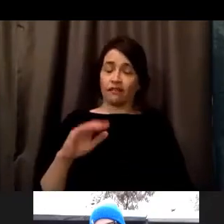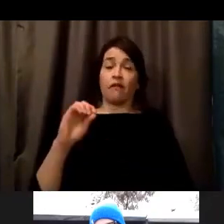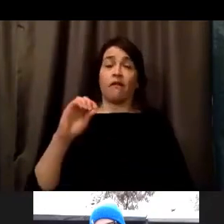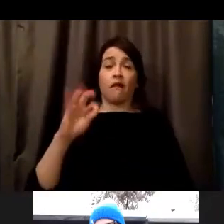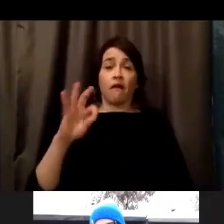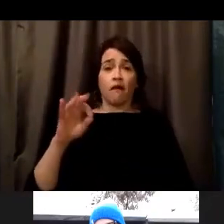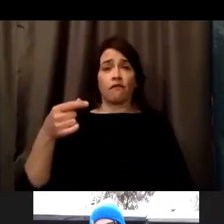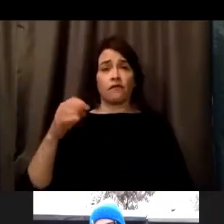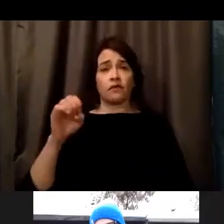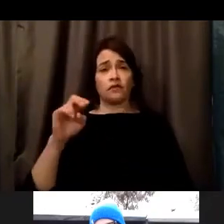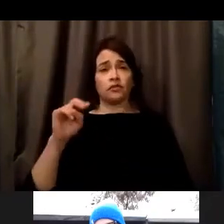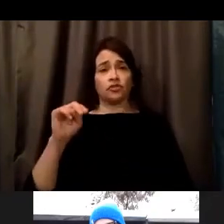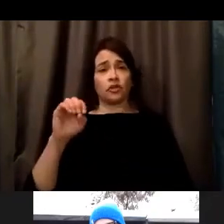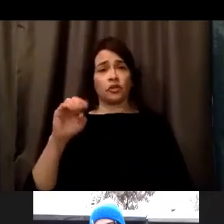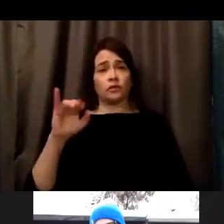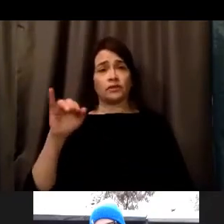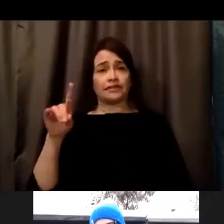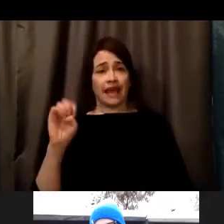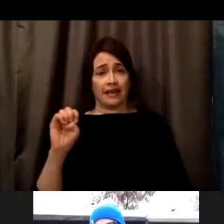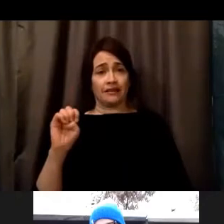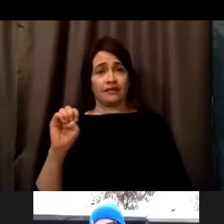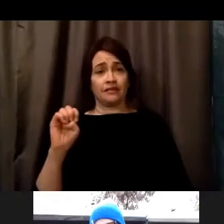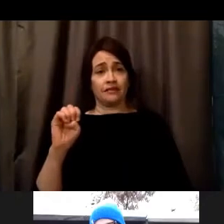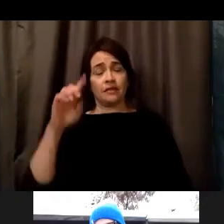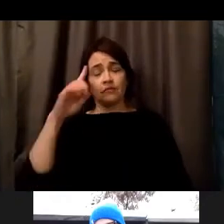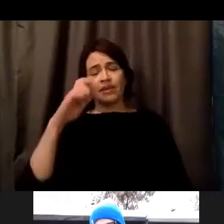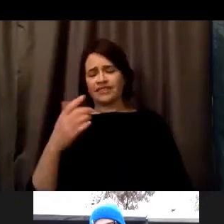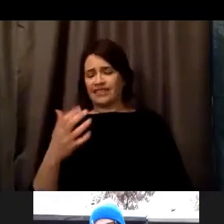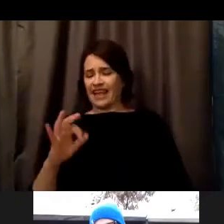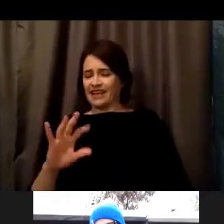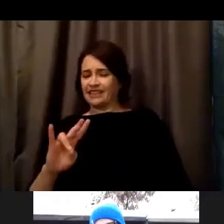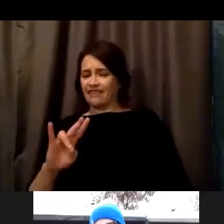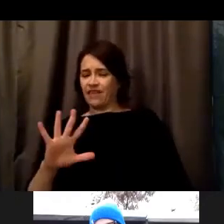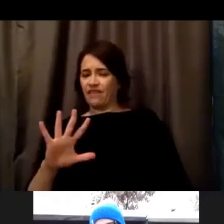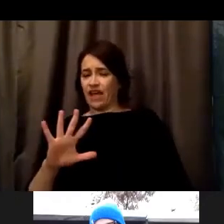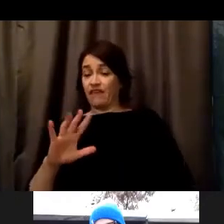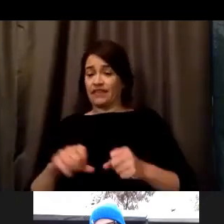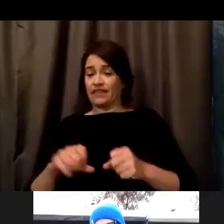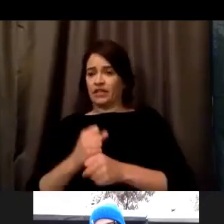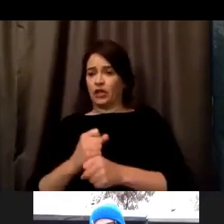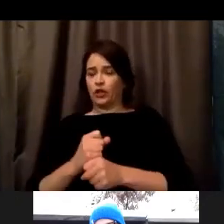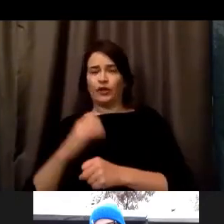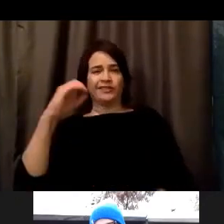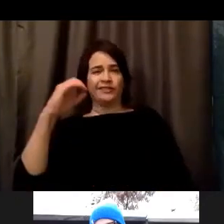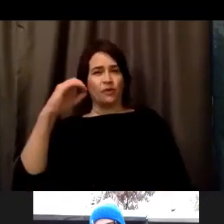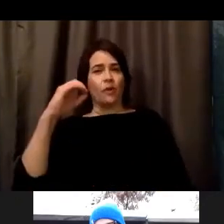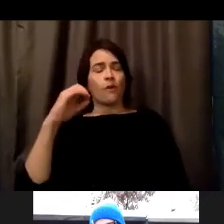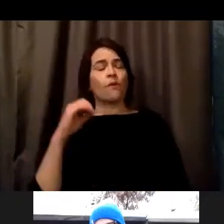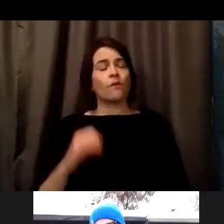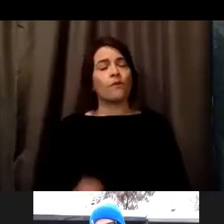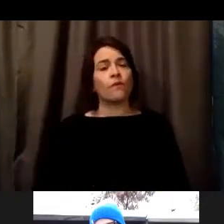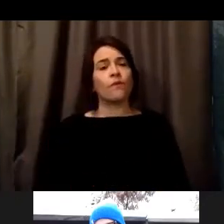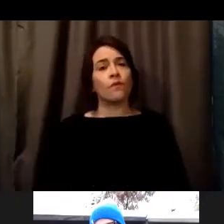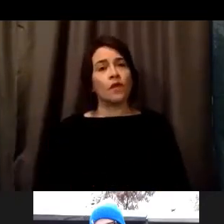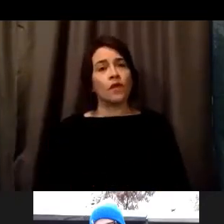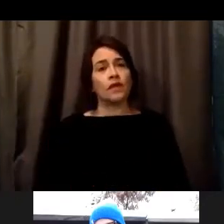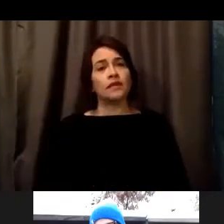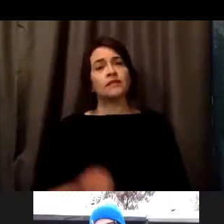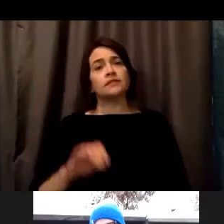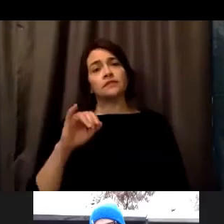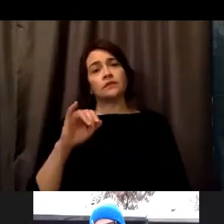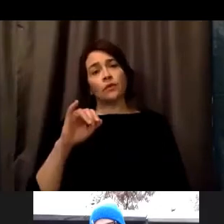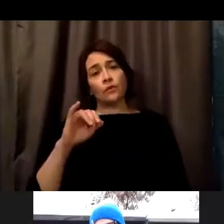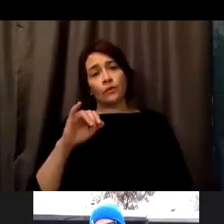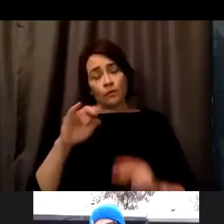1975, that was when year zero began. So anybody who was born in '74,